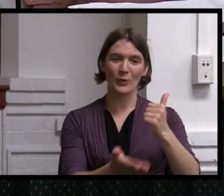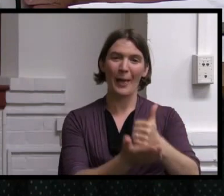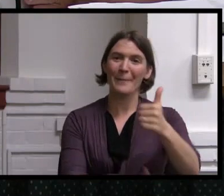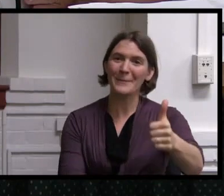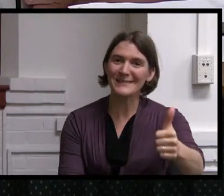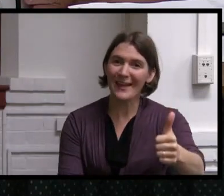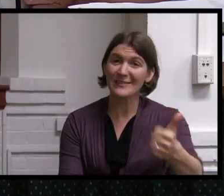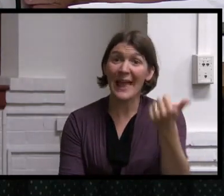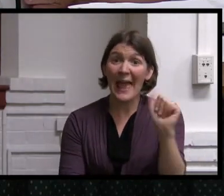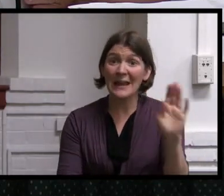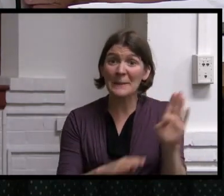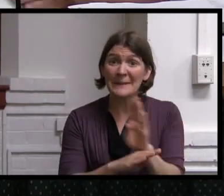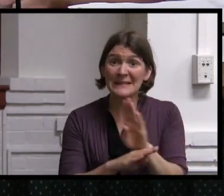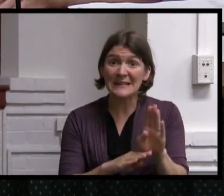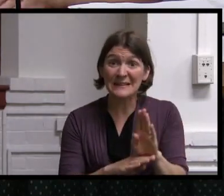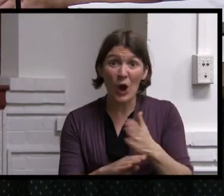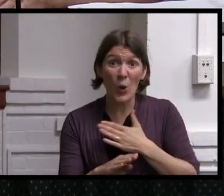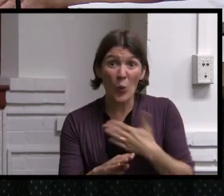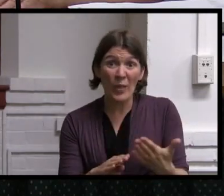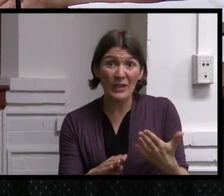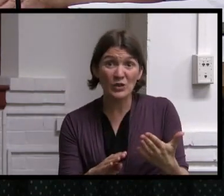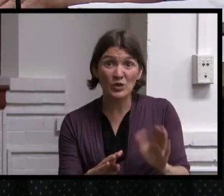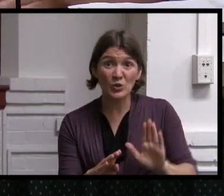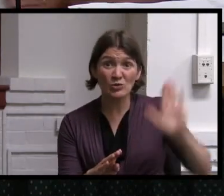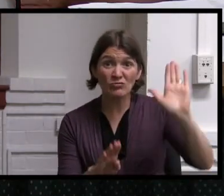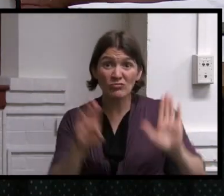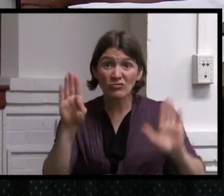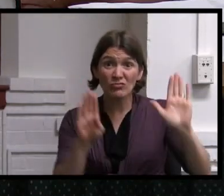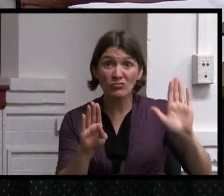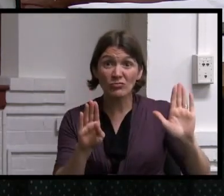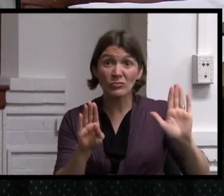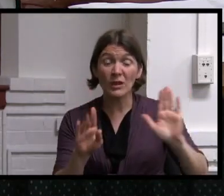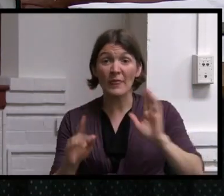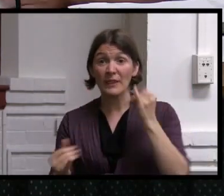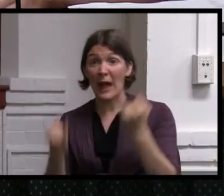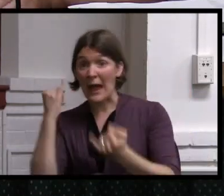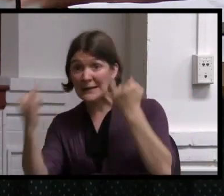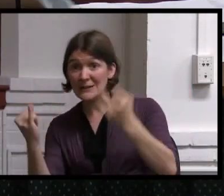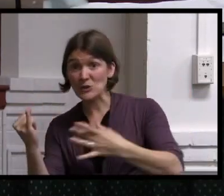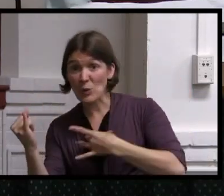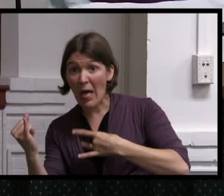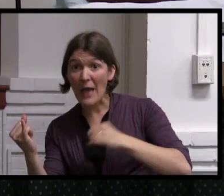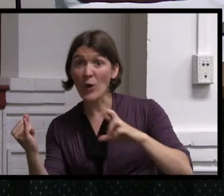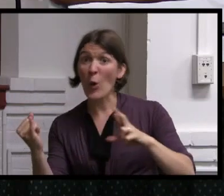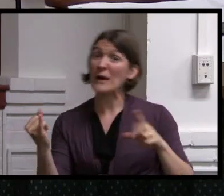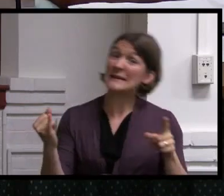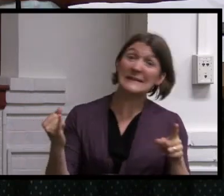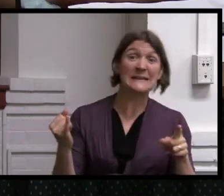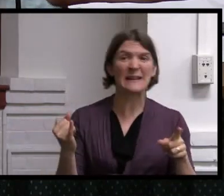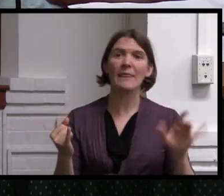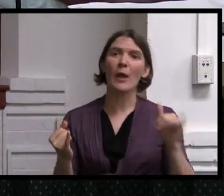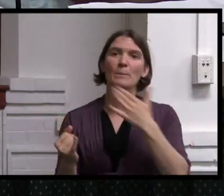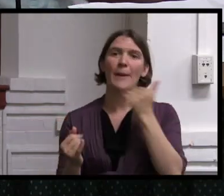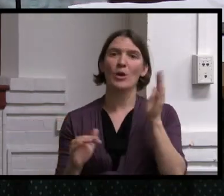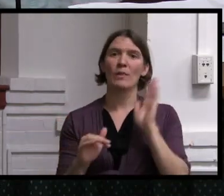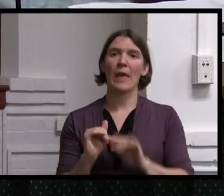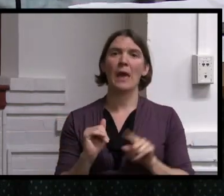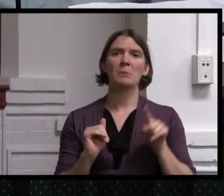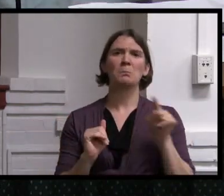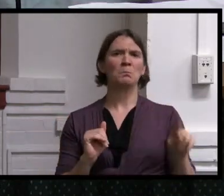there any merchants that want to just speak towards any of those suggestions? Because that's a little easier than sort